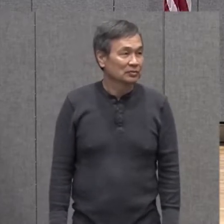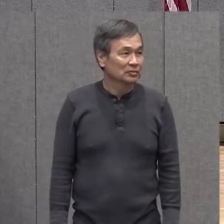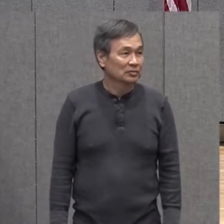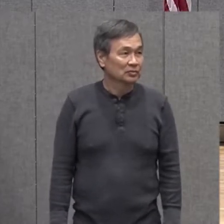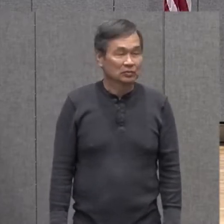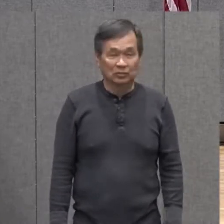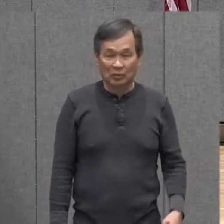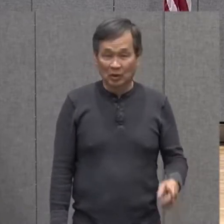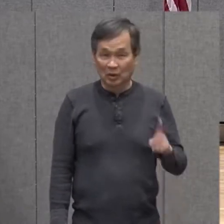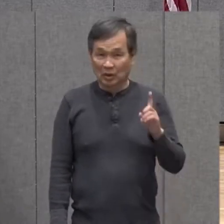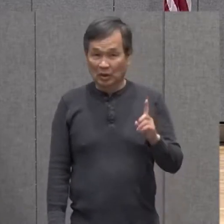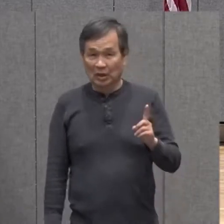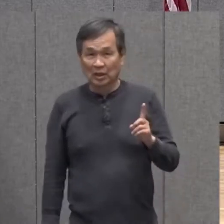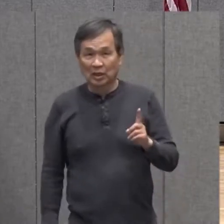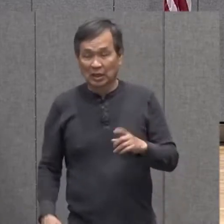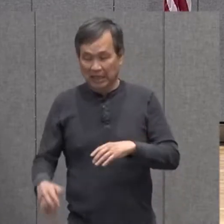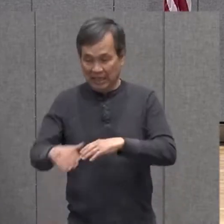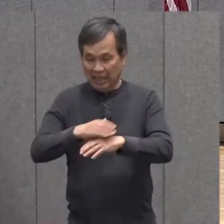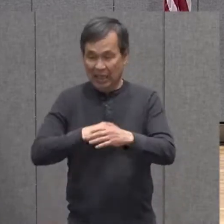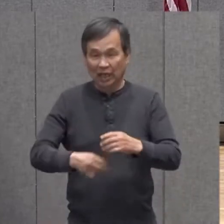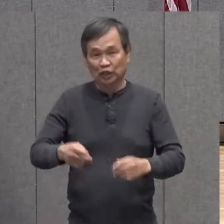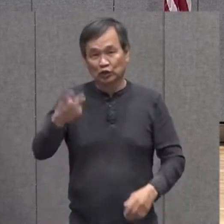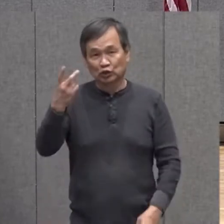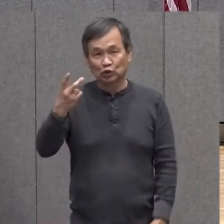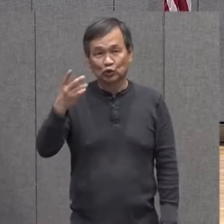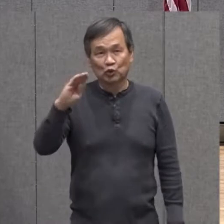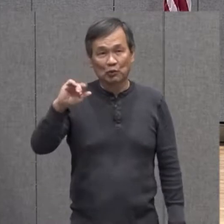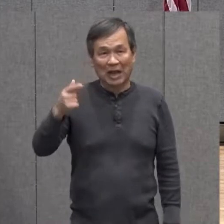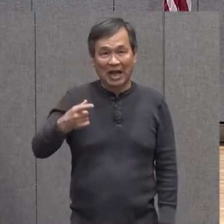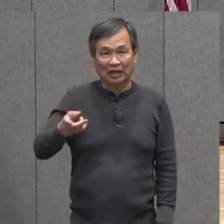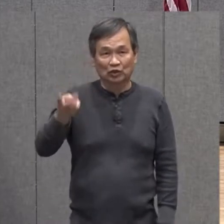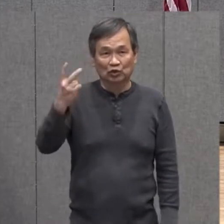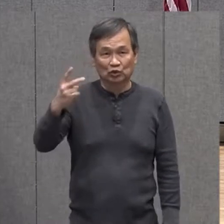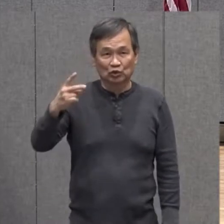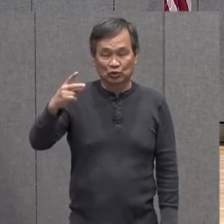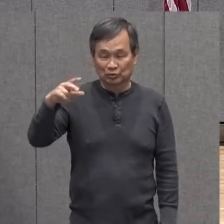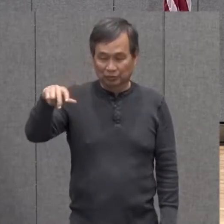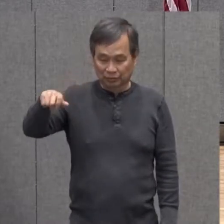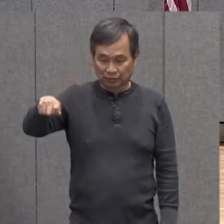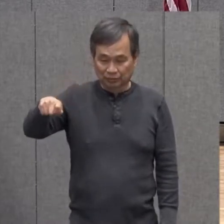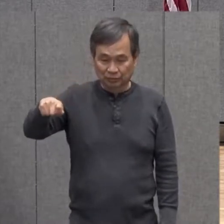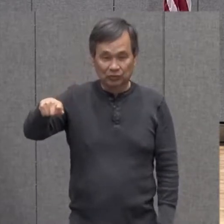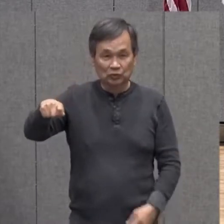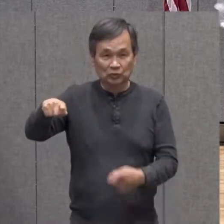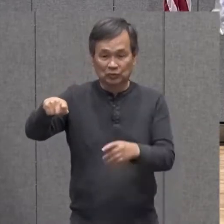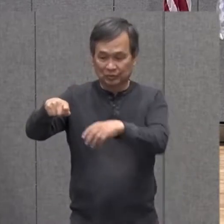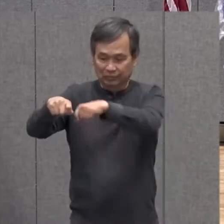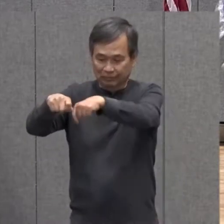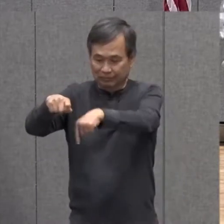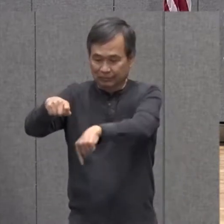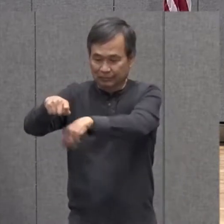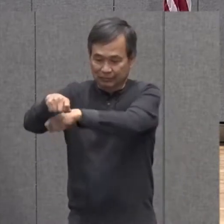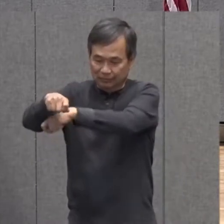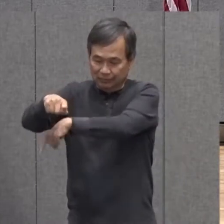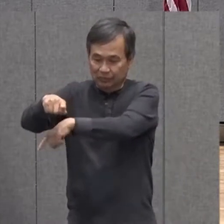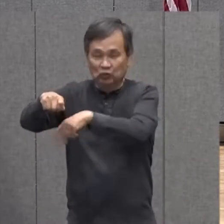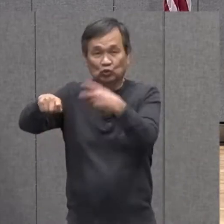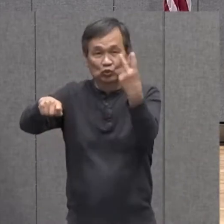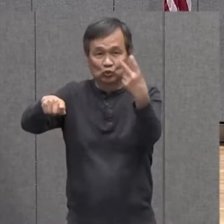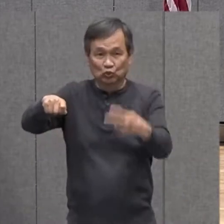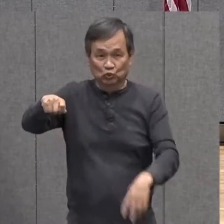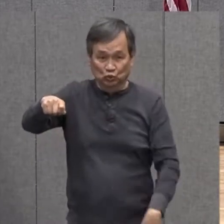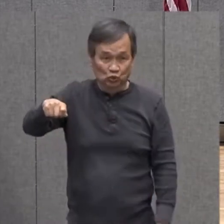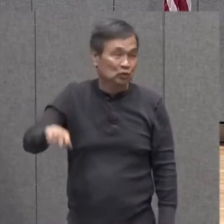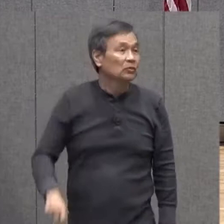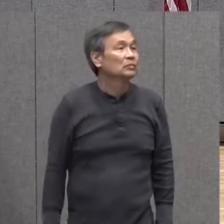We're going to start with the hand with 2 pieces of plastic in it. Two pieces of plastic first. Empezamos con la mano que tiene 2 bolsas